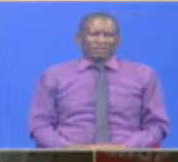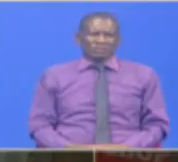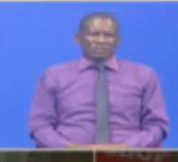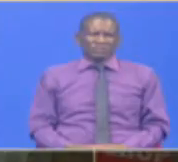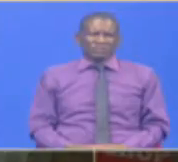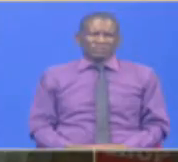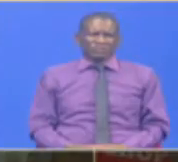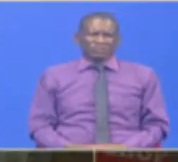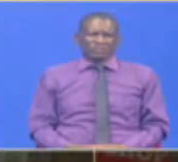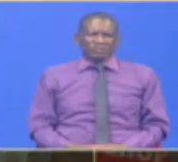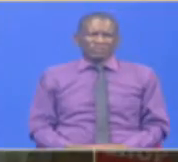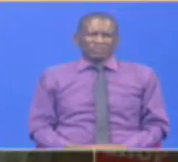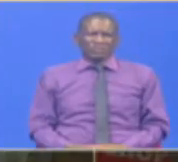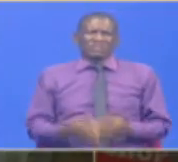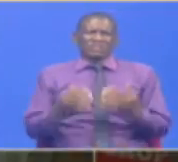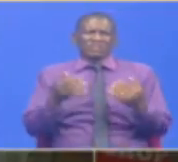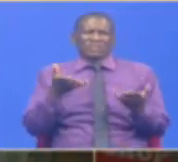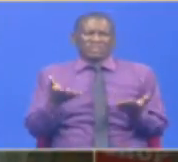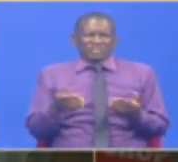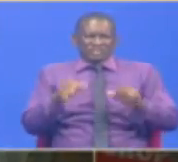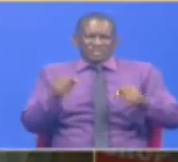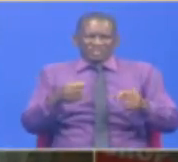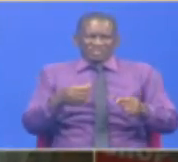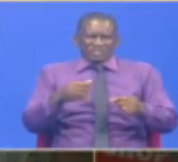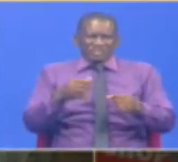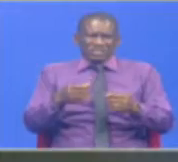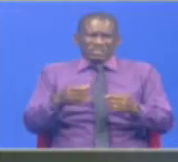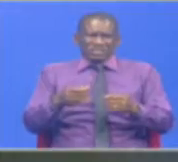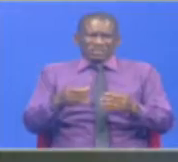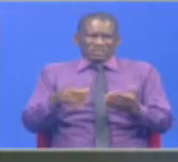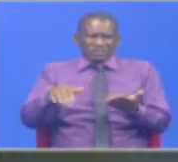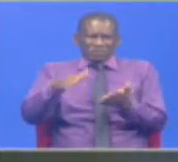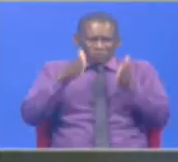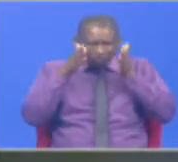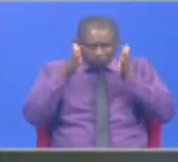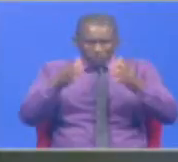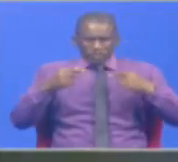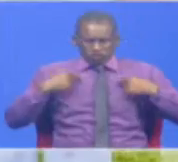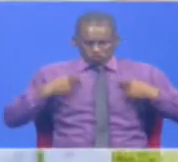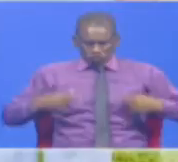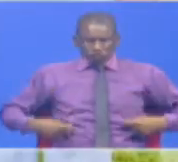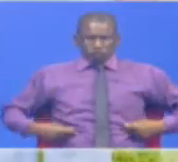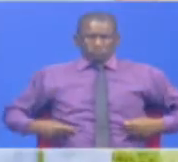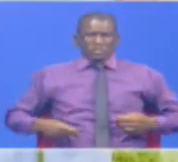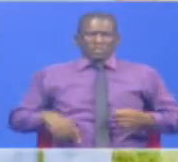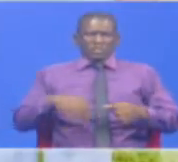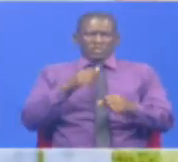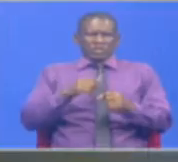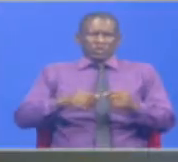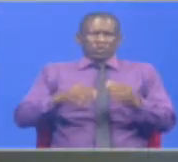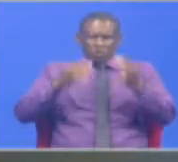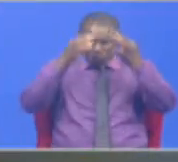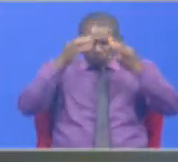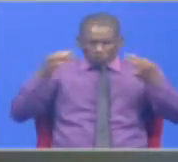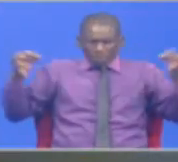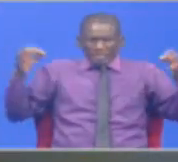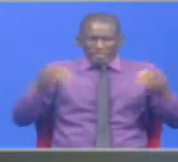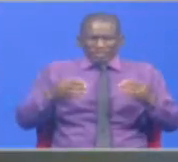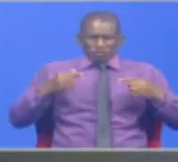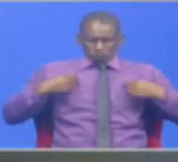We deal in bespoke tailoring services. We majorly focus on suits, work suits, wedding suits. We've done a couple